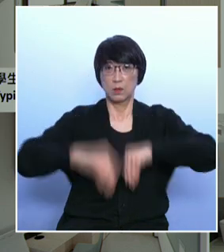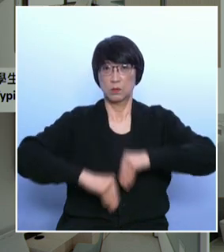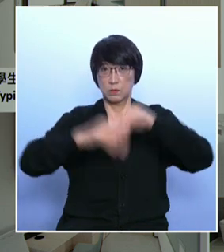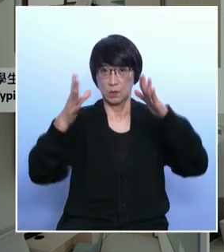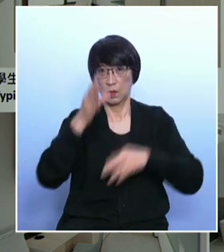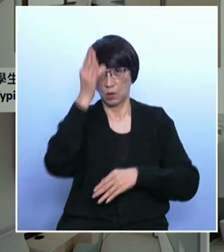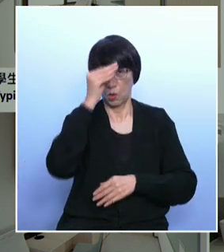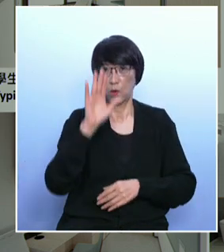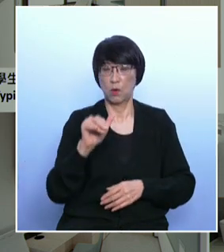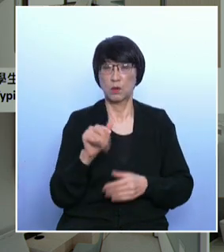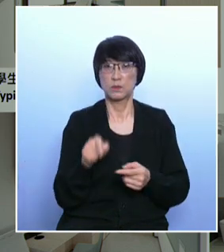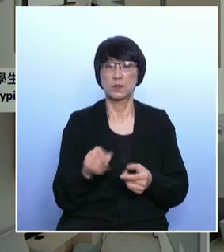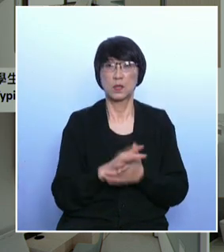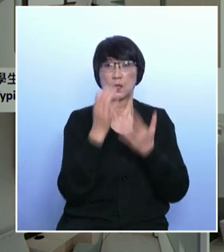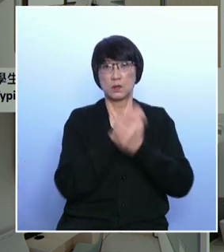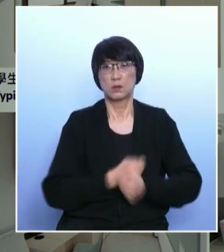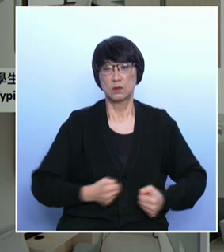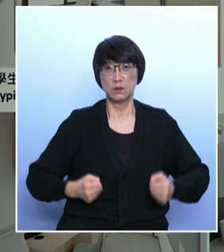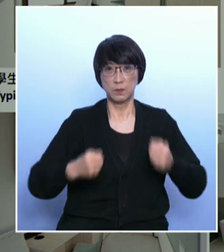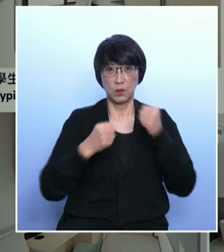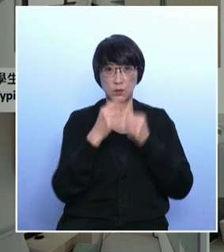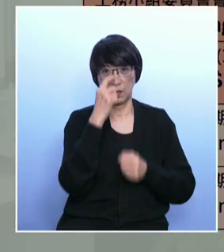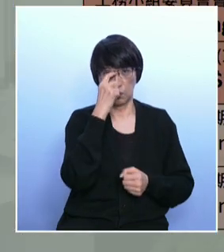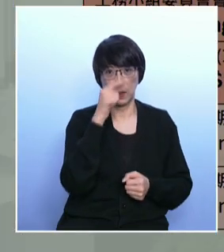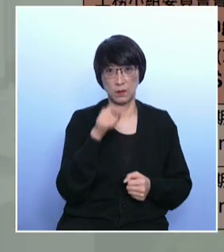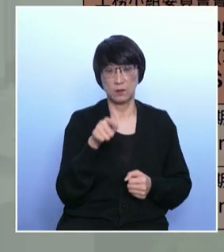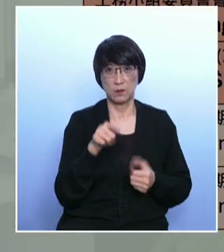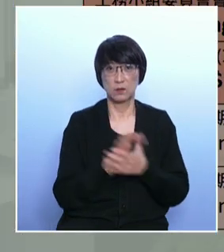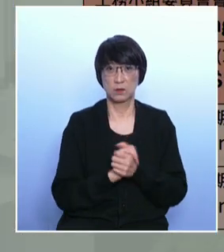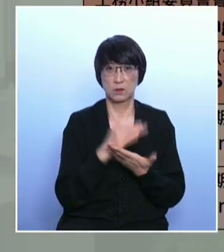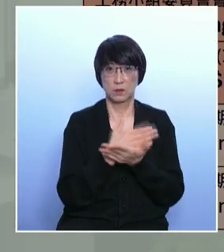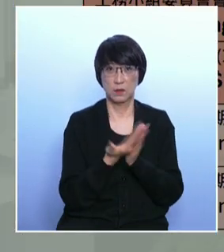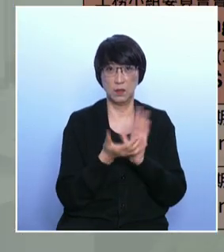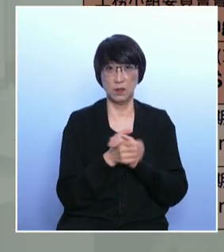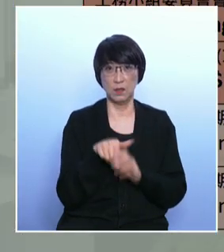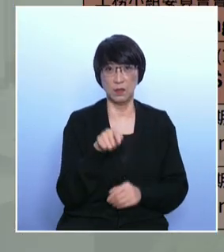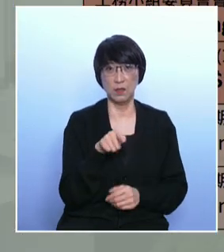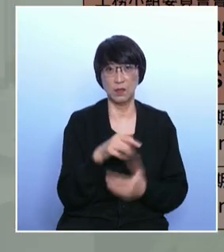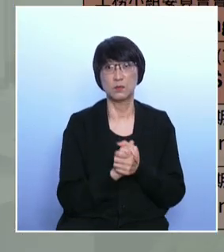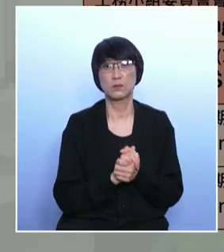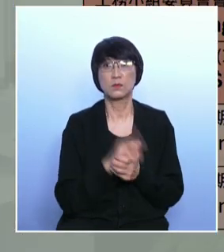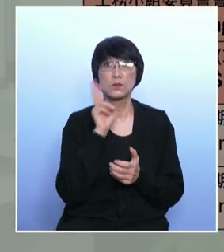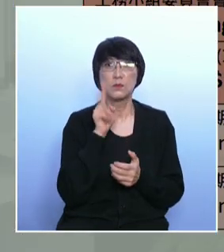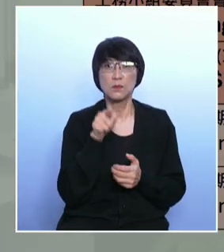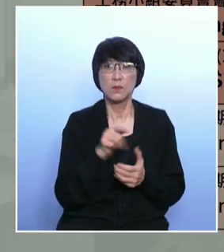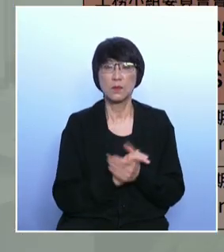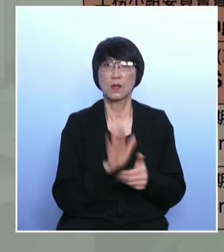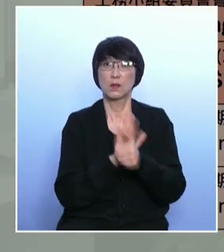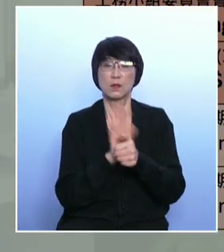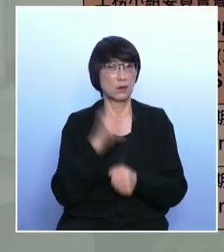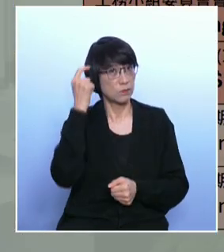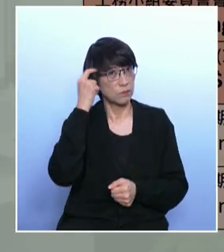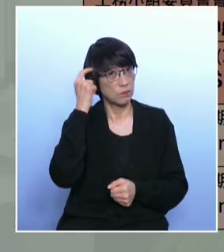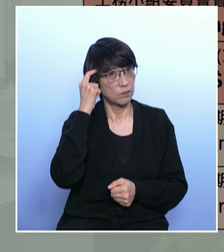there will be clinical skill training room as well as communal area, and I'm not going to go into details in relation to student